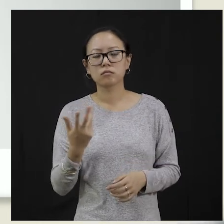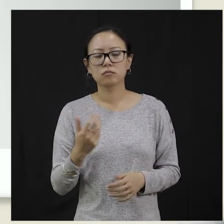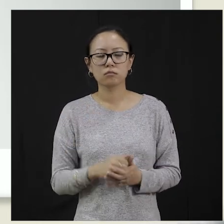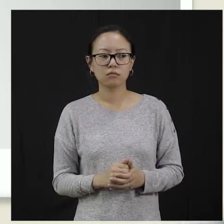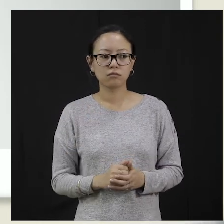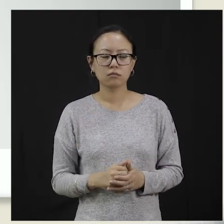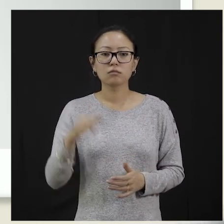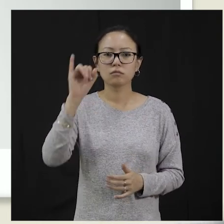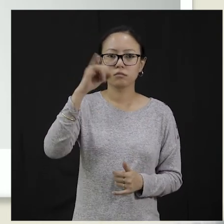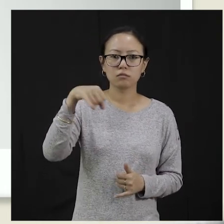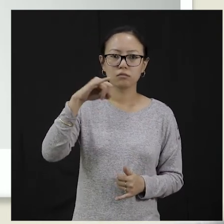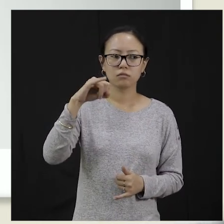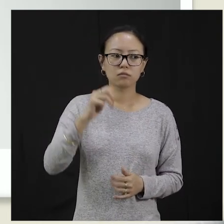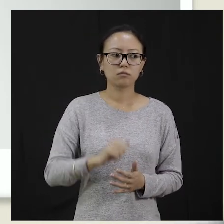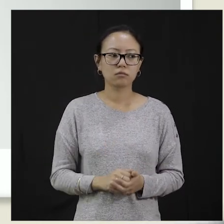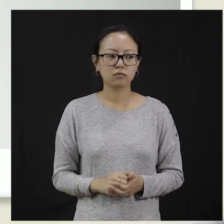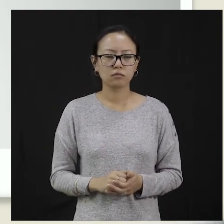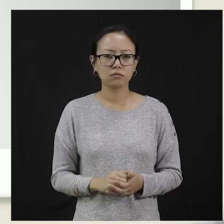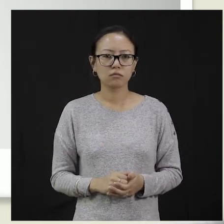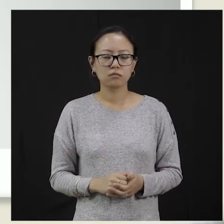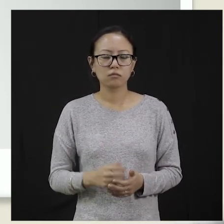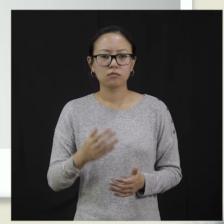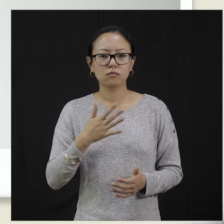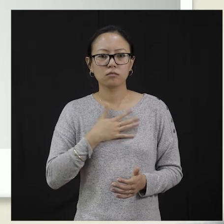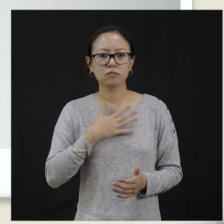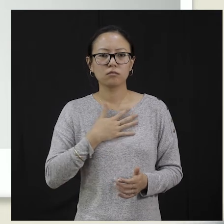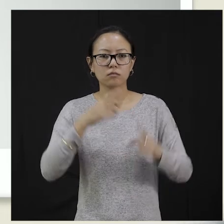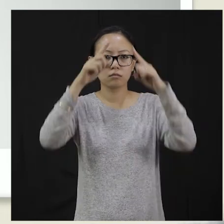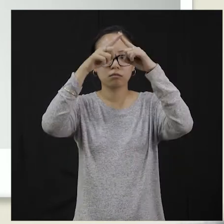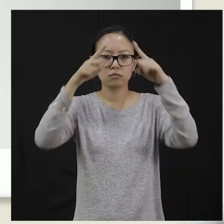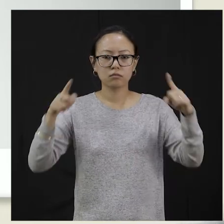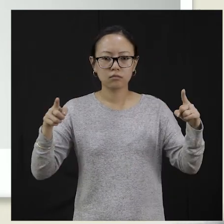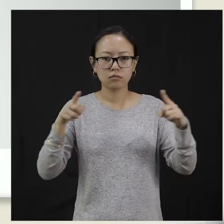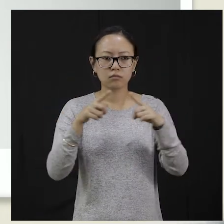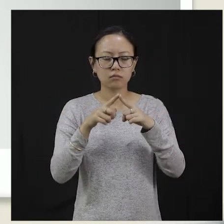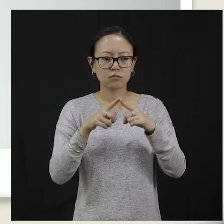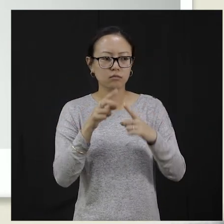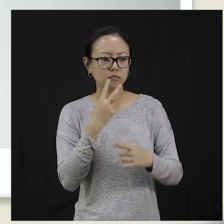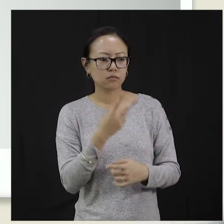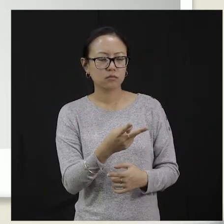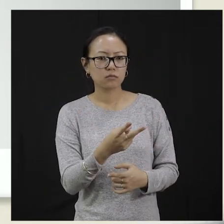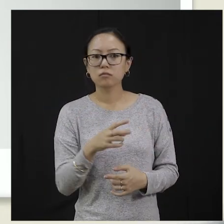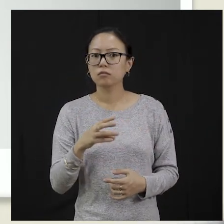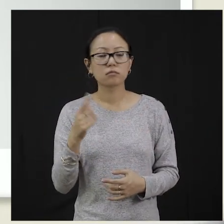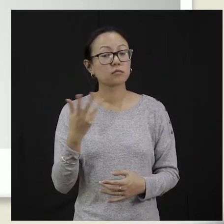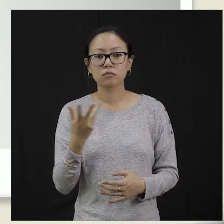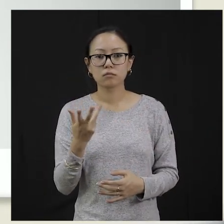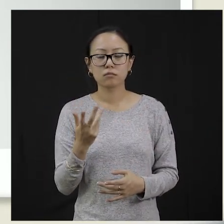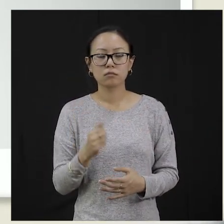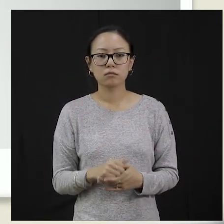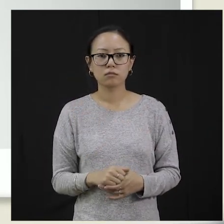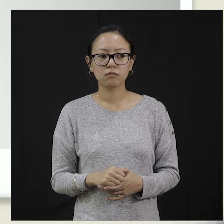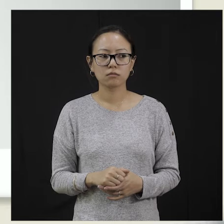are here. Then how many triangles are there? Triangles. You can see the triangles in green